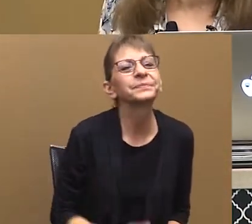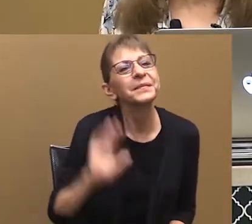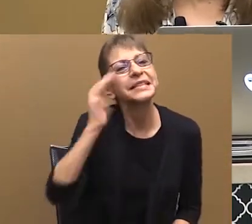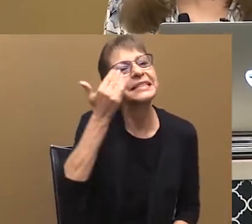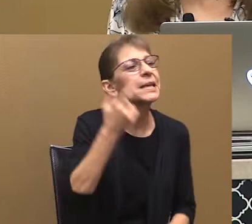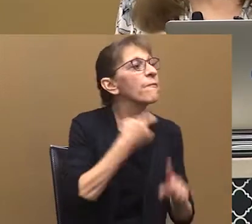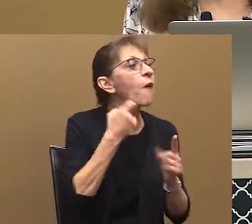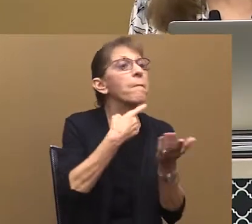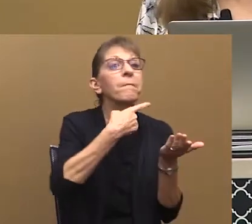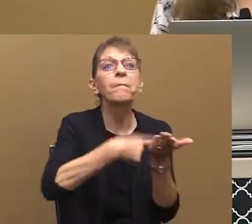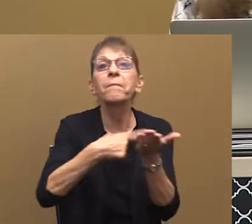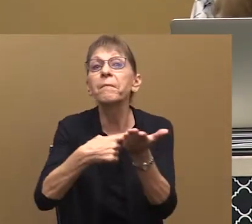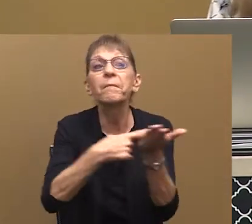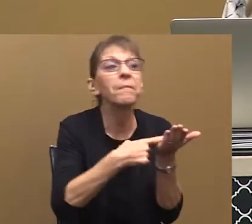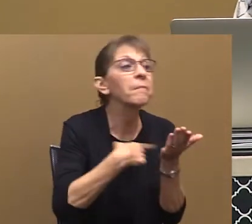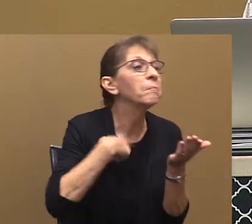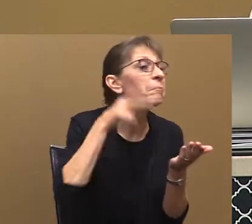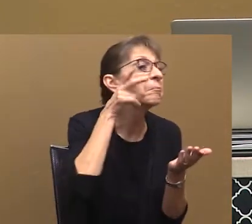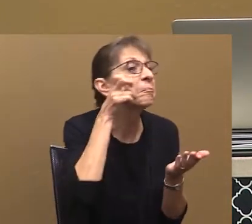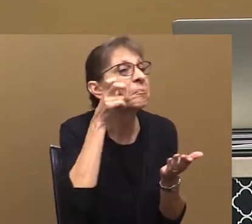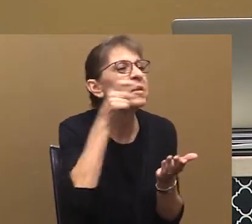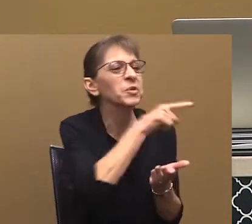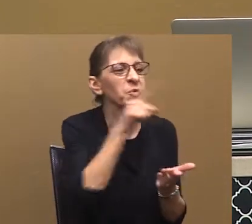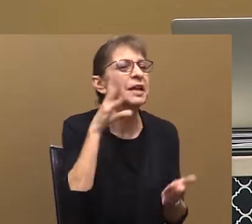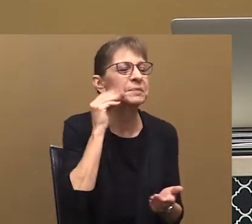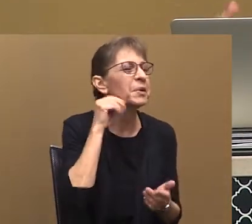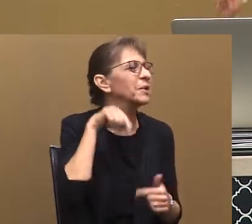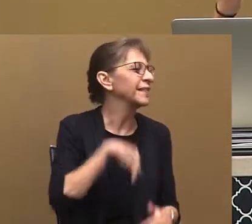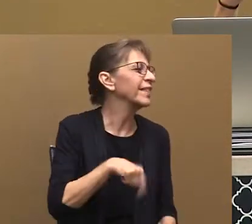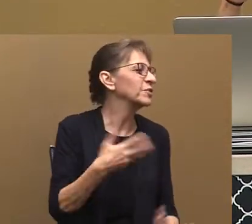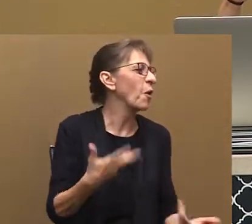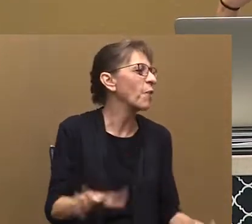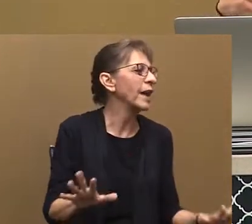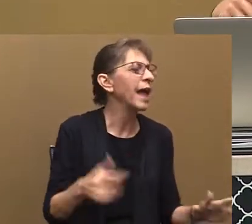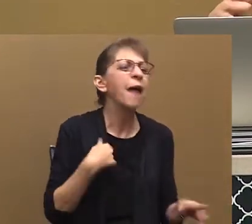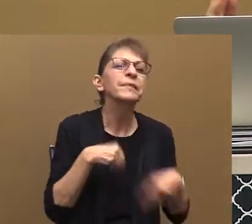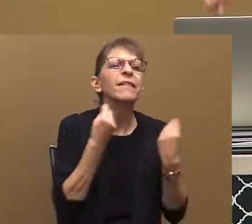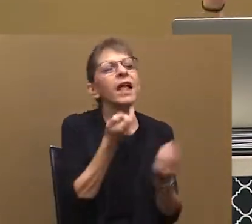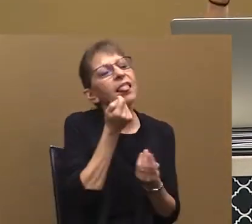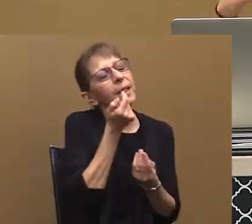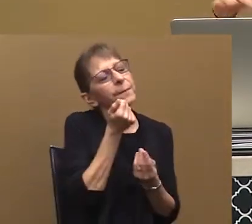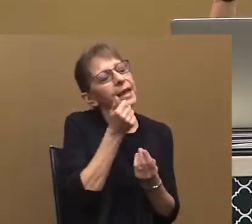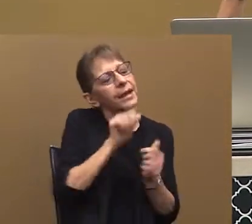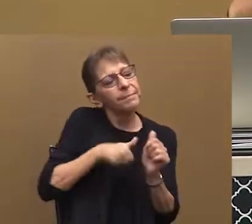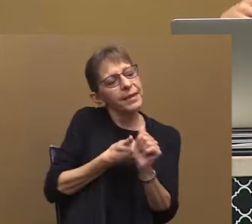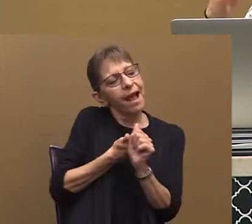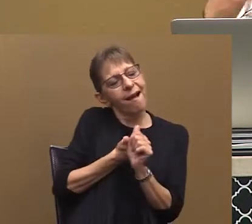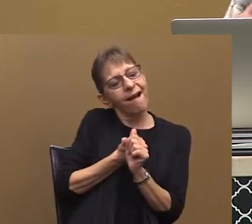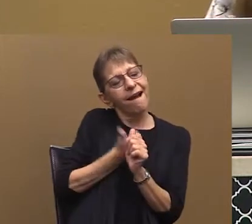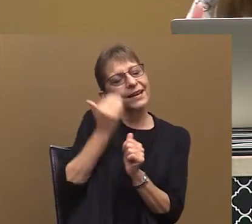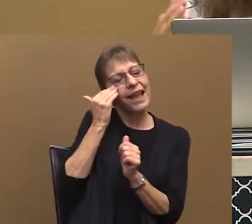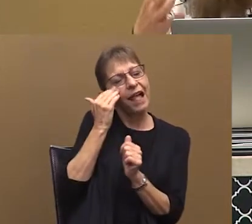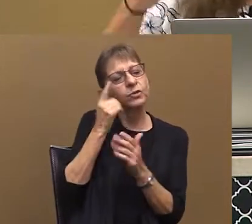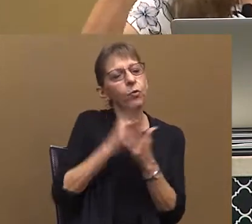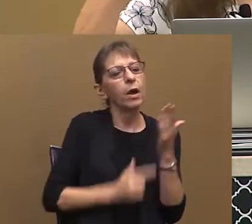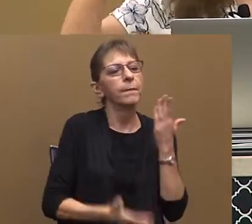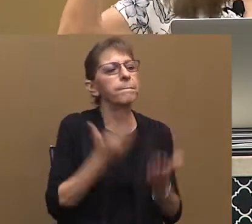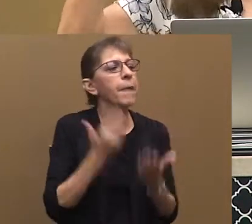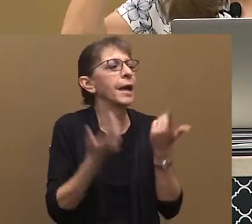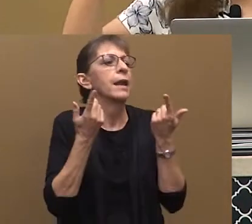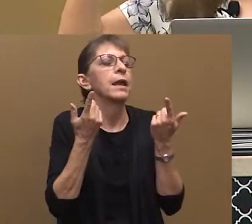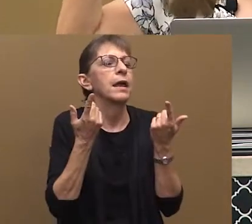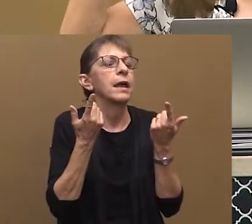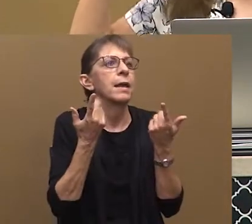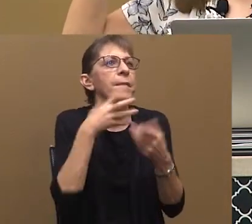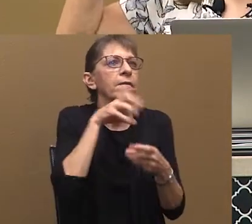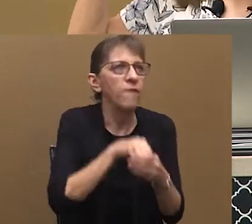this. And I hope that I'm just giving you a little behind the scenes knowledge of what might